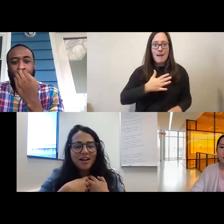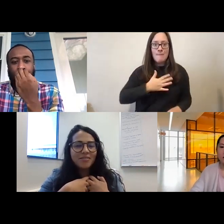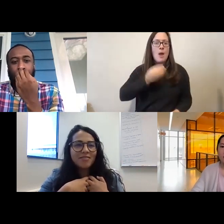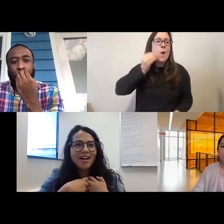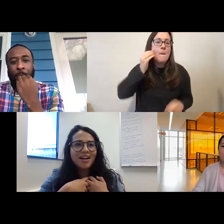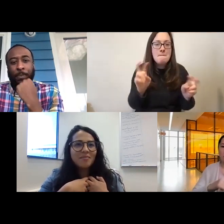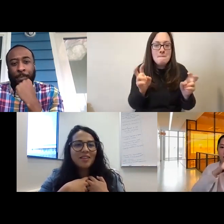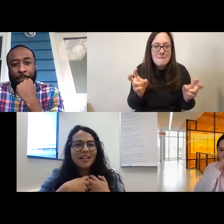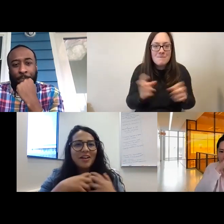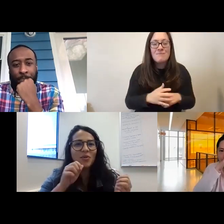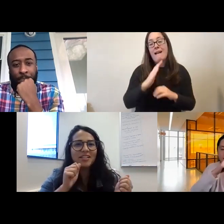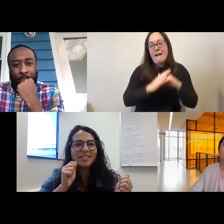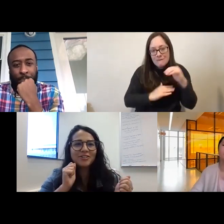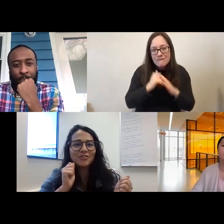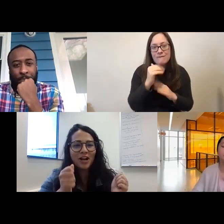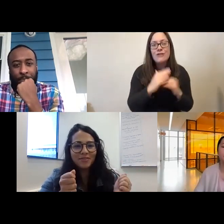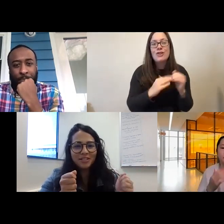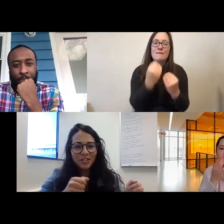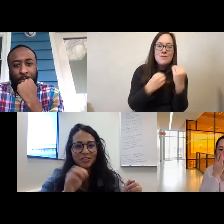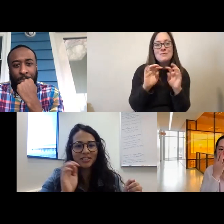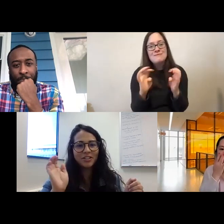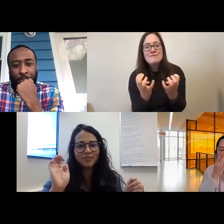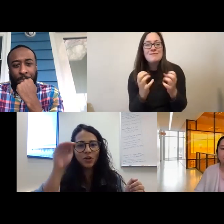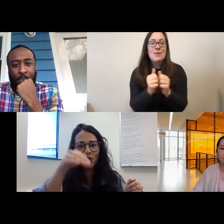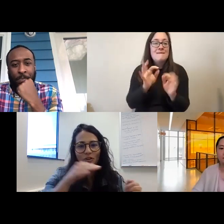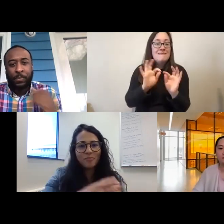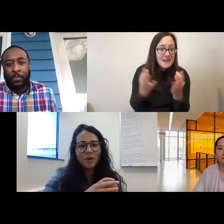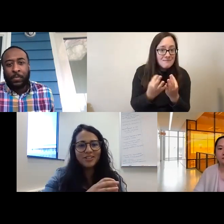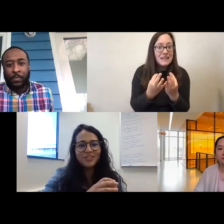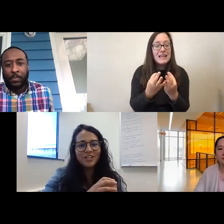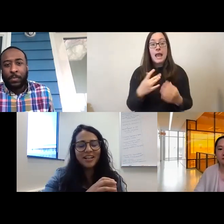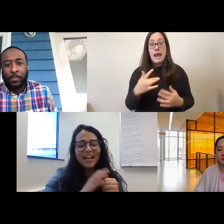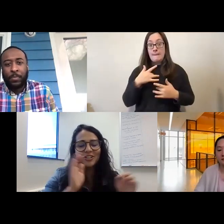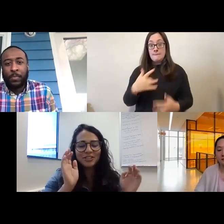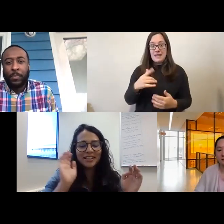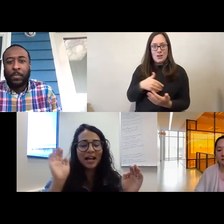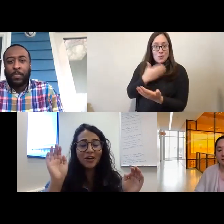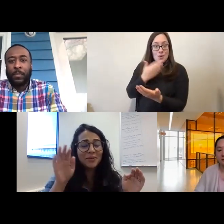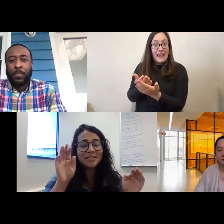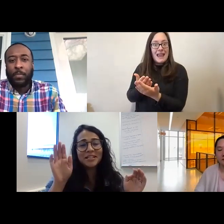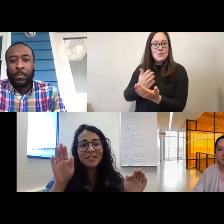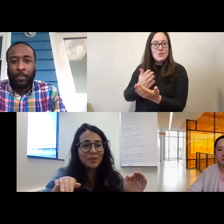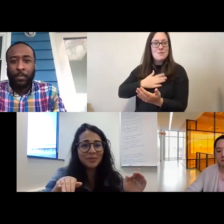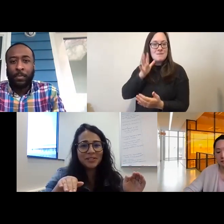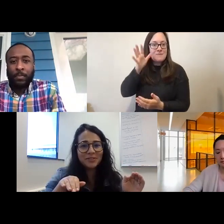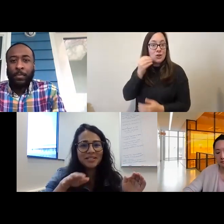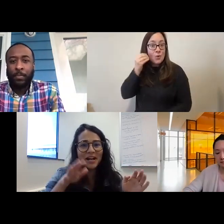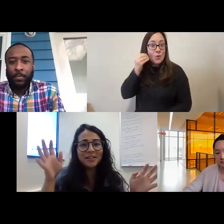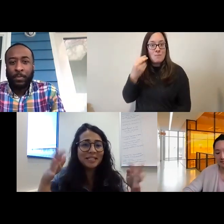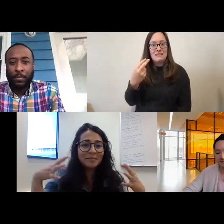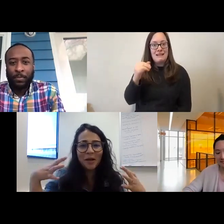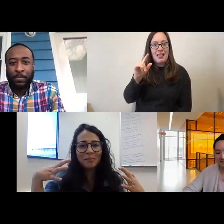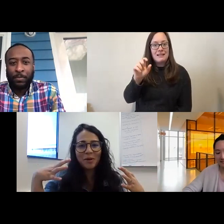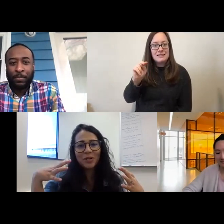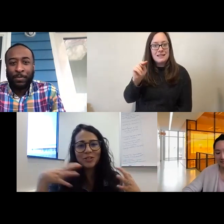home now, like always like driving into Hilton Head, you have to go over a bridge, and just like I always like put the windows down